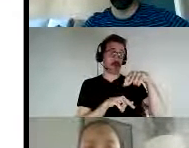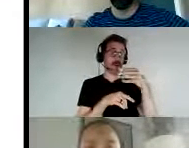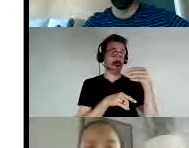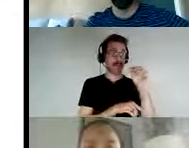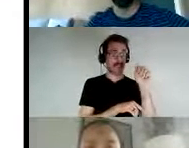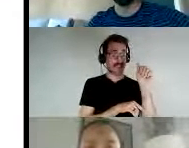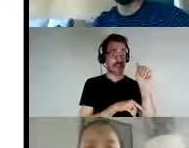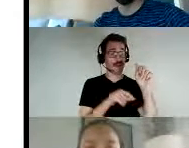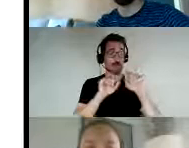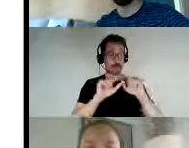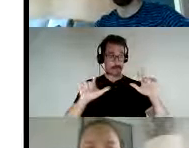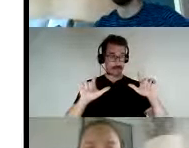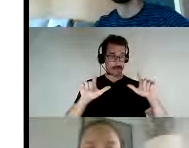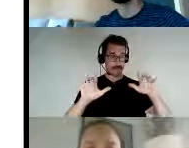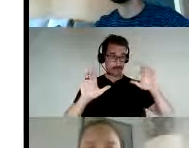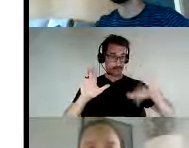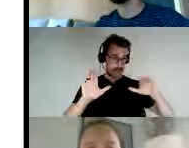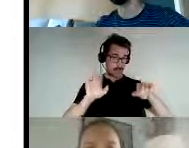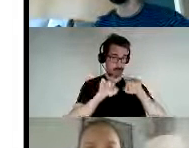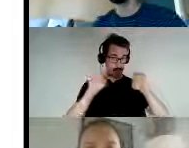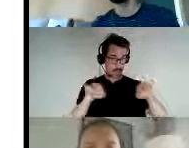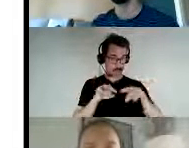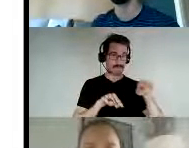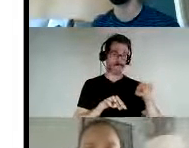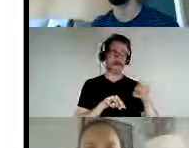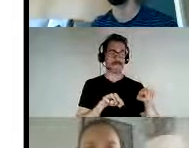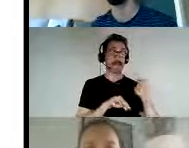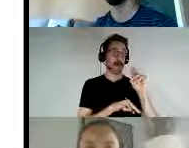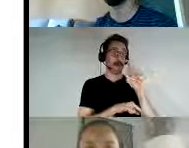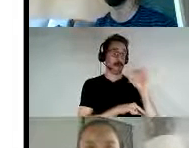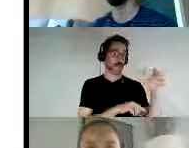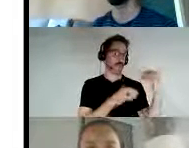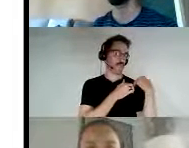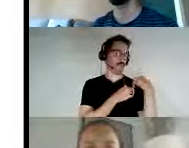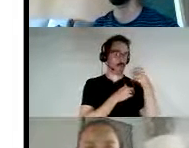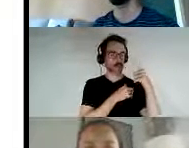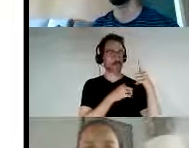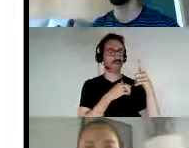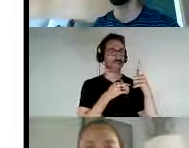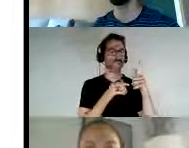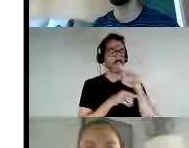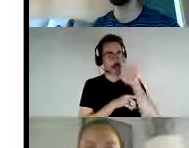Shakuri, my colleague, who is the Q&A queen for today. Mary, can you say hello?